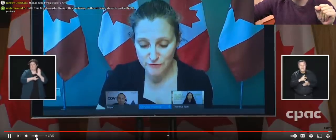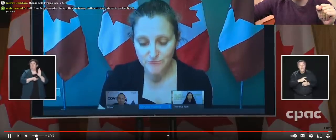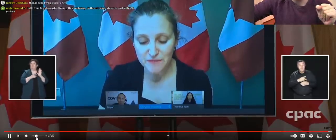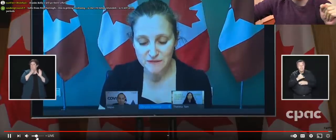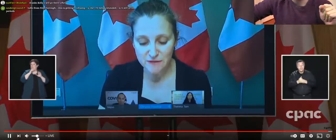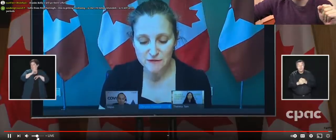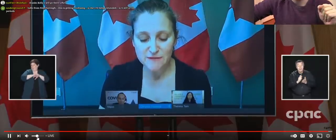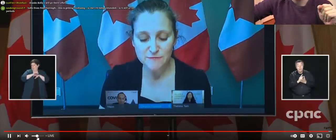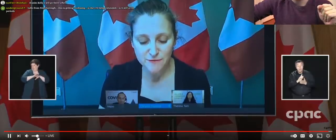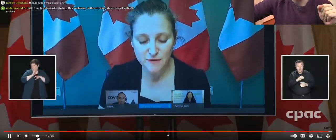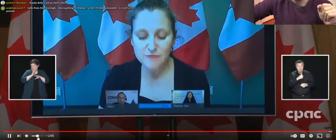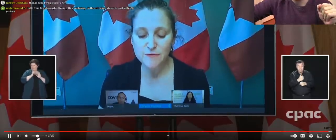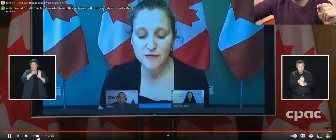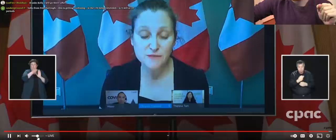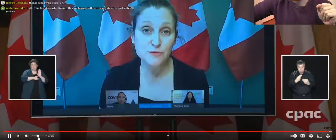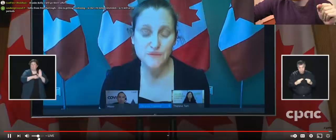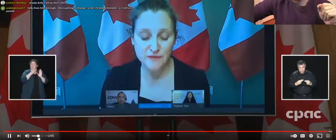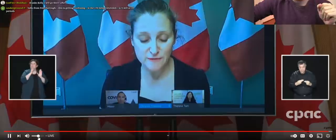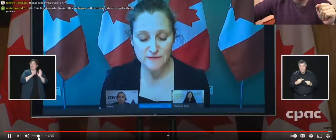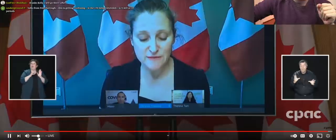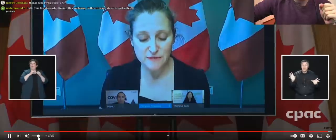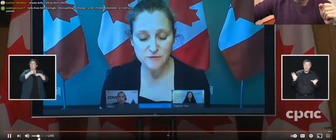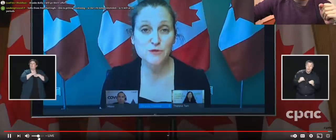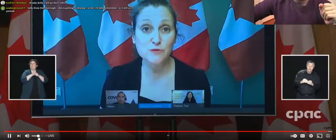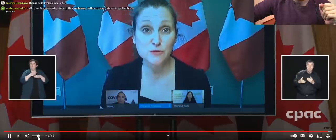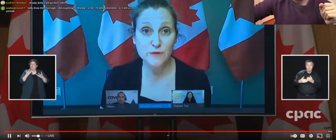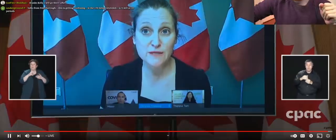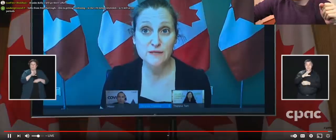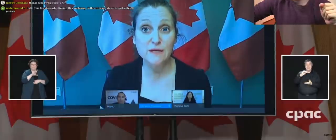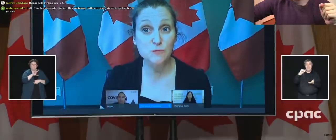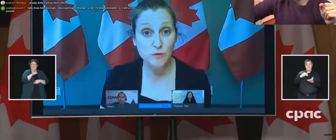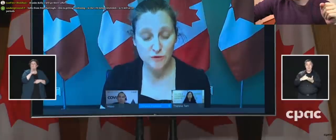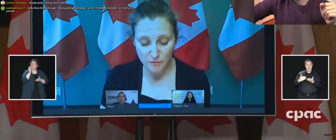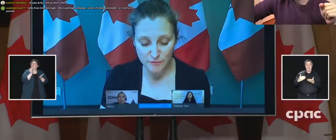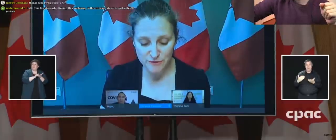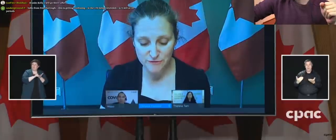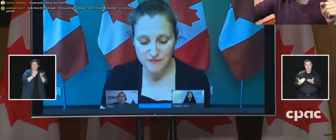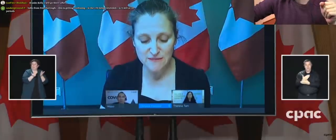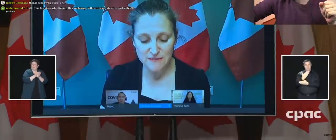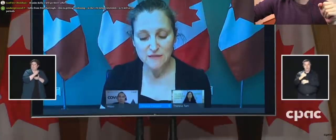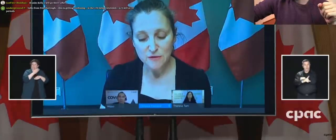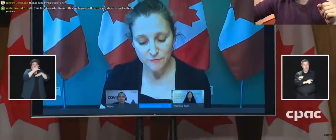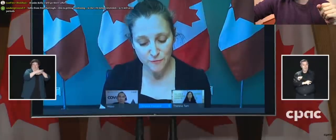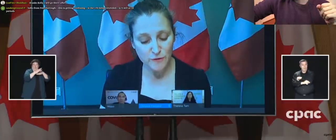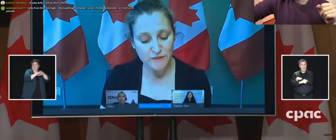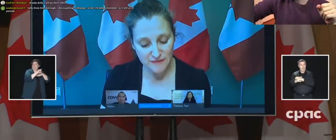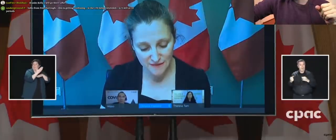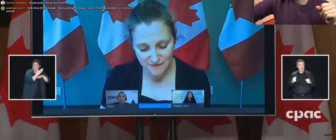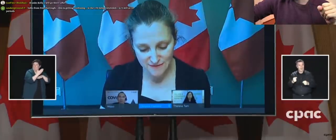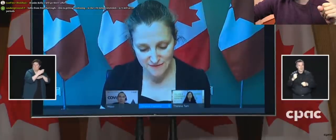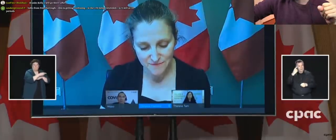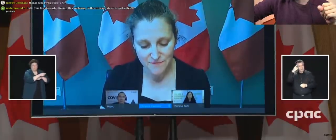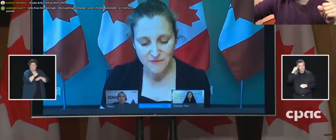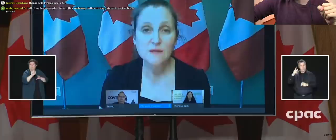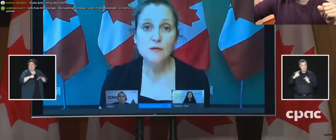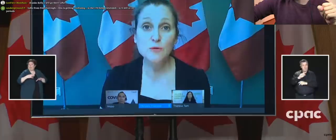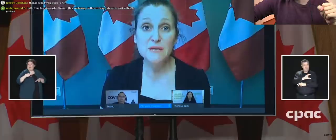here, let's listen in. I'll answer your question in a moment. 500,000 new training and work opportunities for